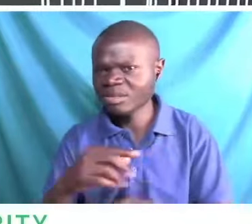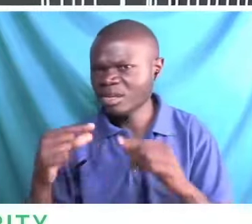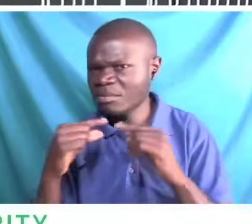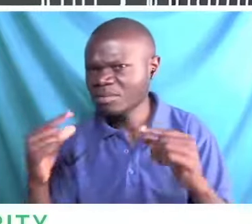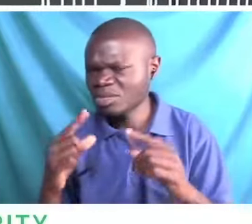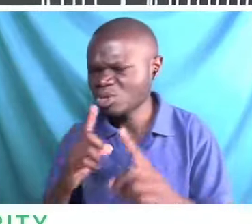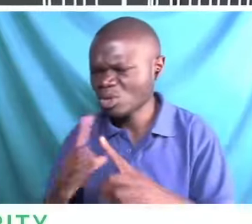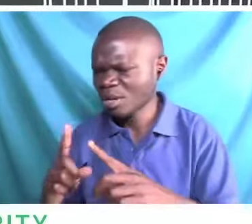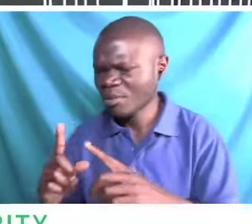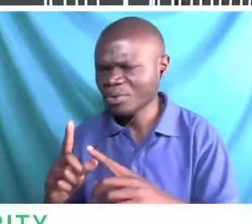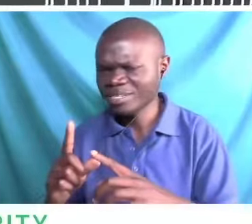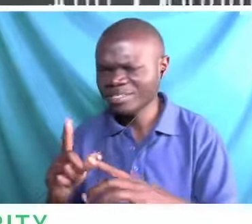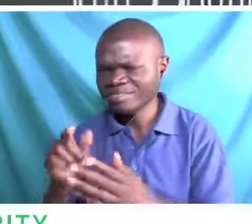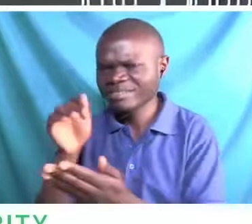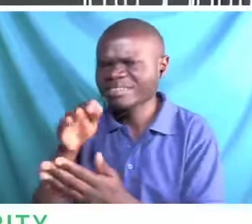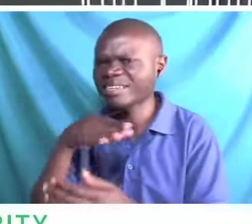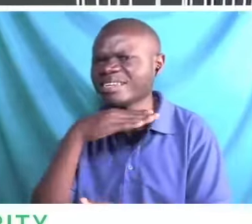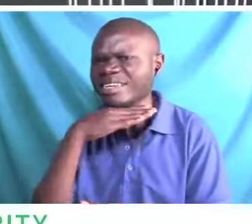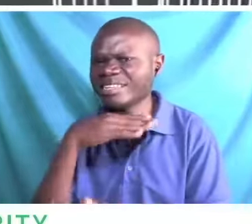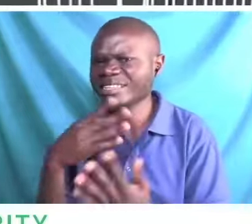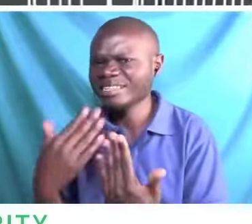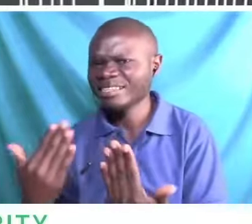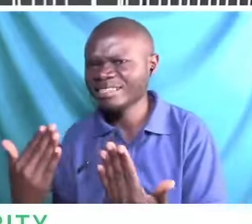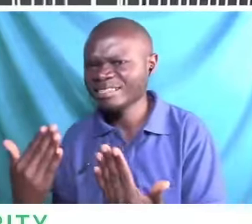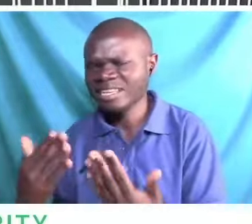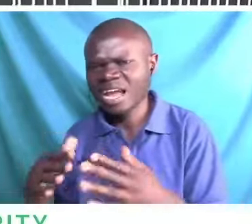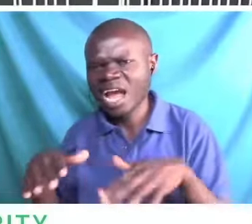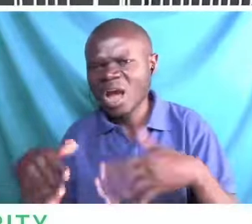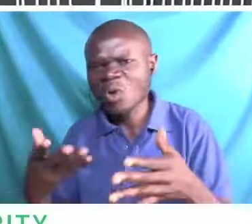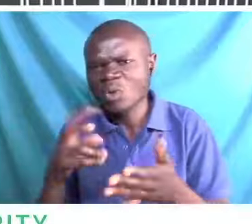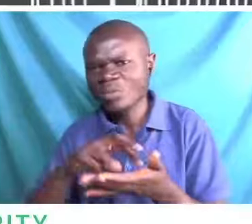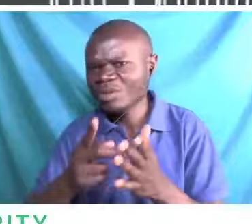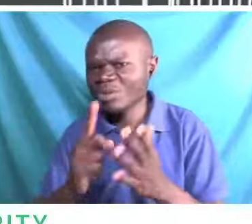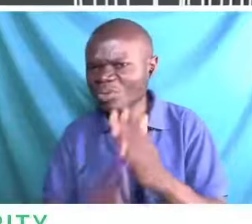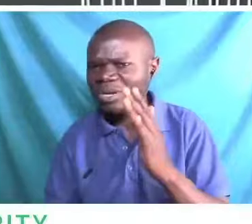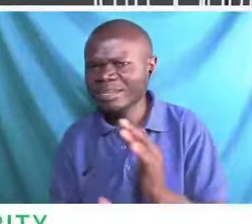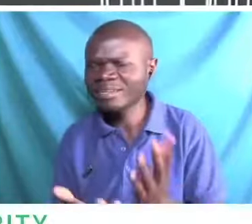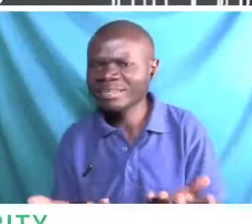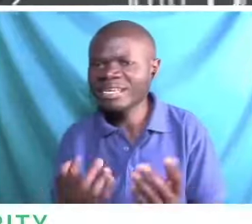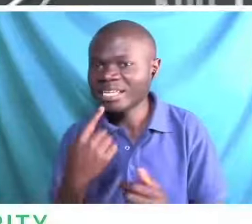about? What do you mean? But this is what I'm actually talking about. I'm saying,